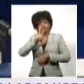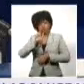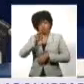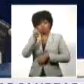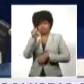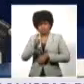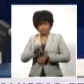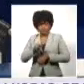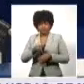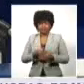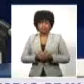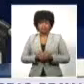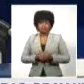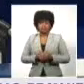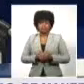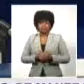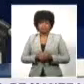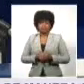confirmed,